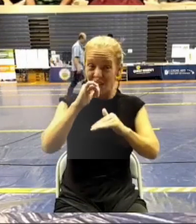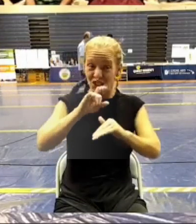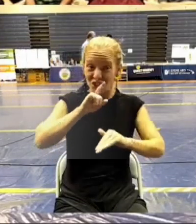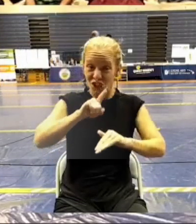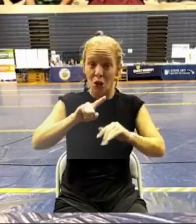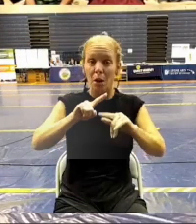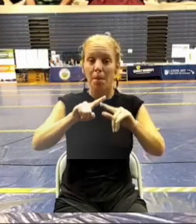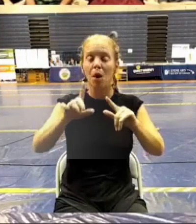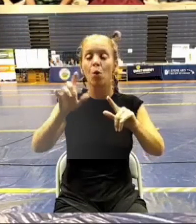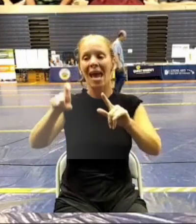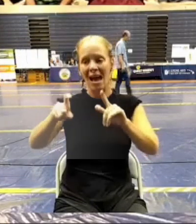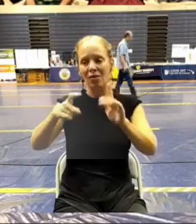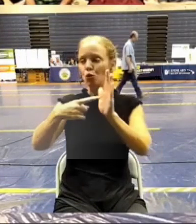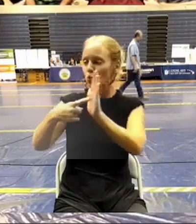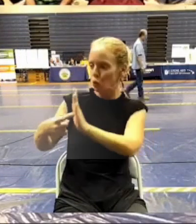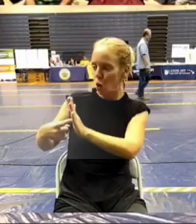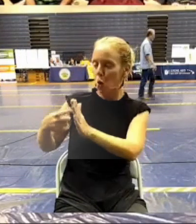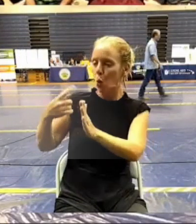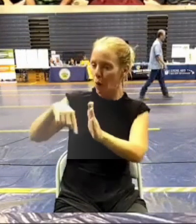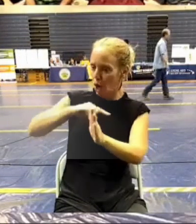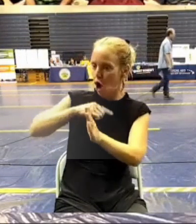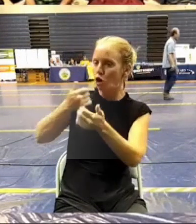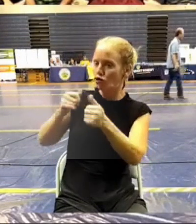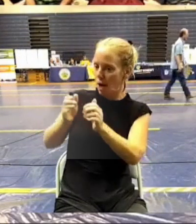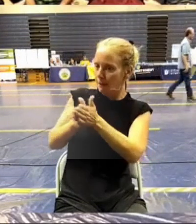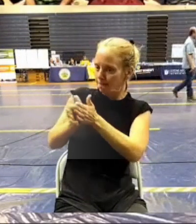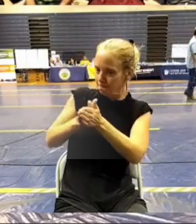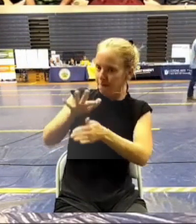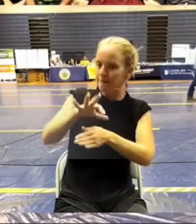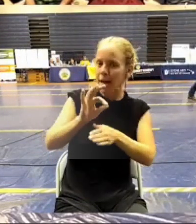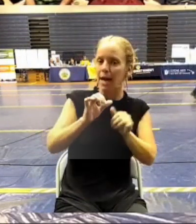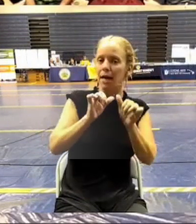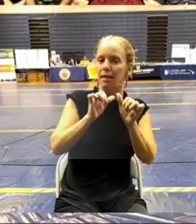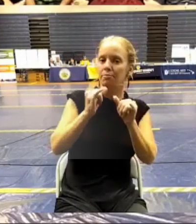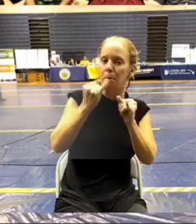to find a permanent site for this debris.